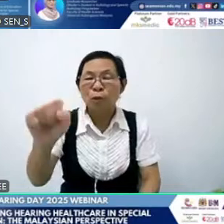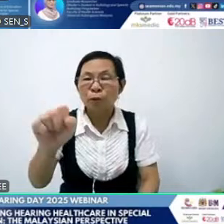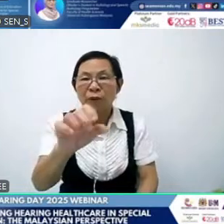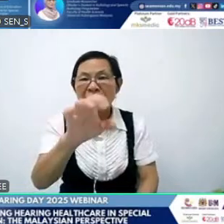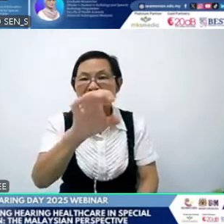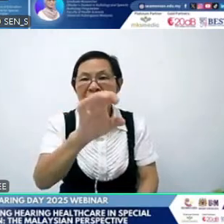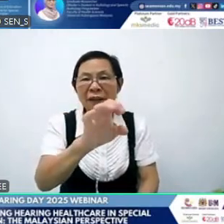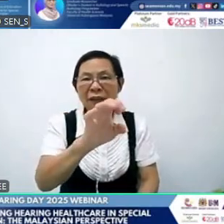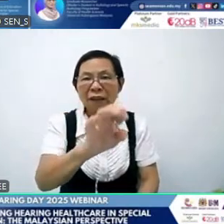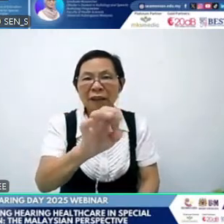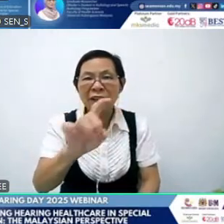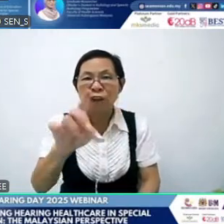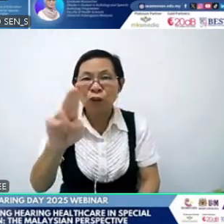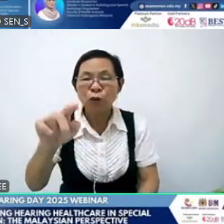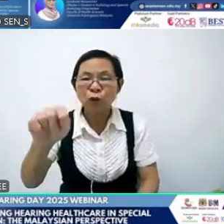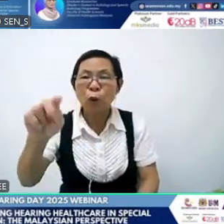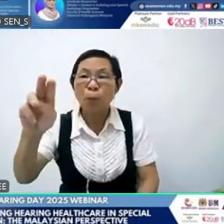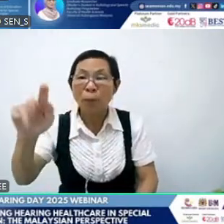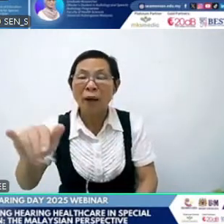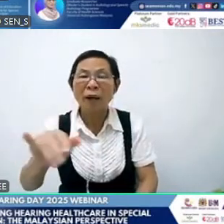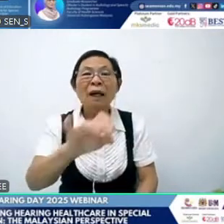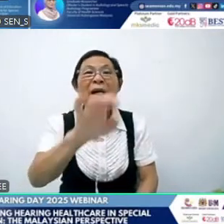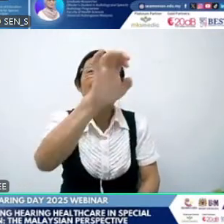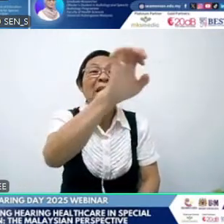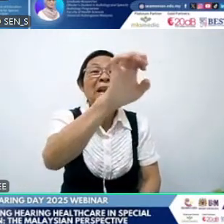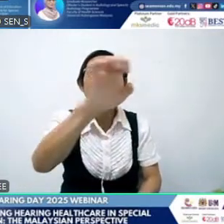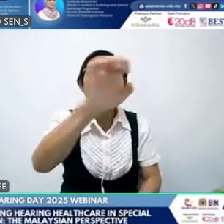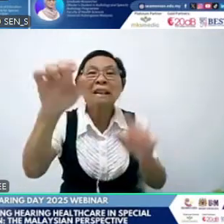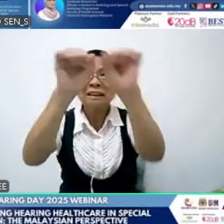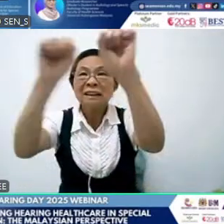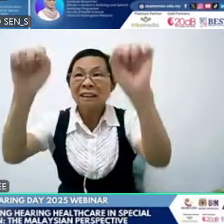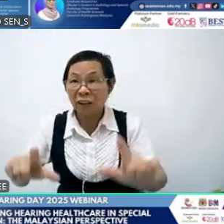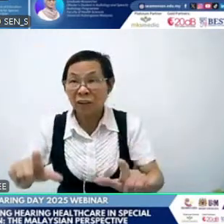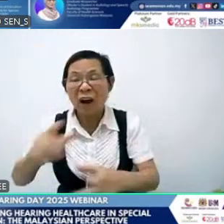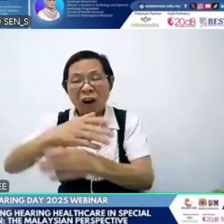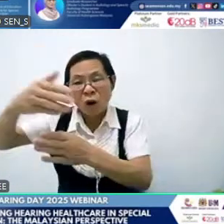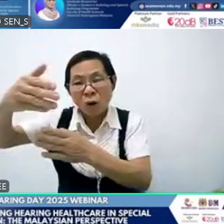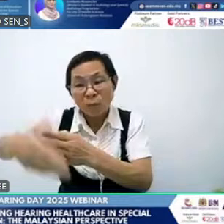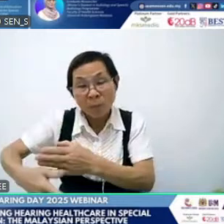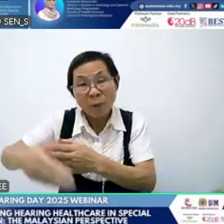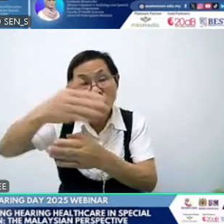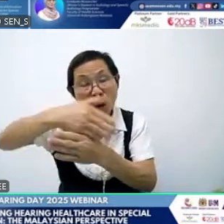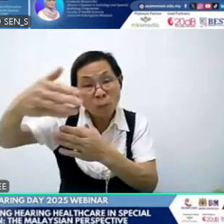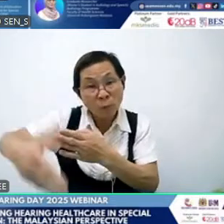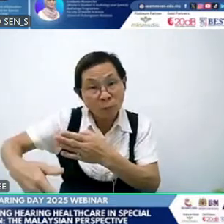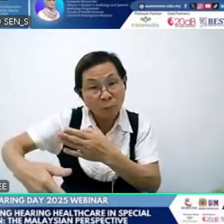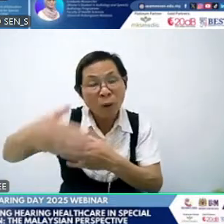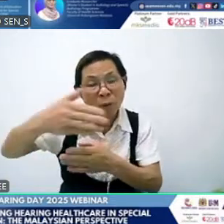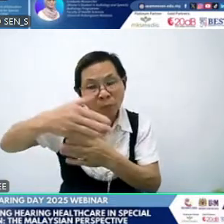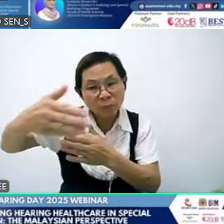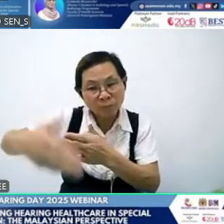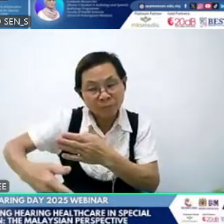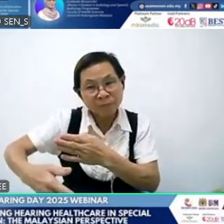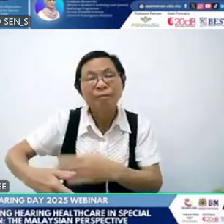sis.seameosen.edu.my. E-certificate will be available upon completion of the evaluation on the SIS site. Evaluation link will